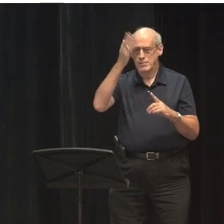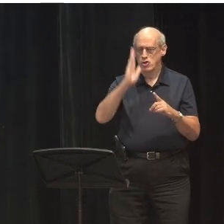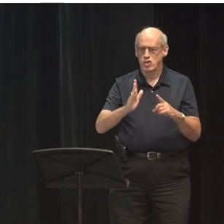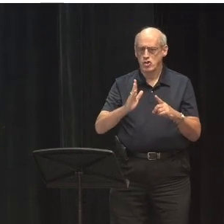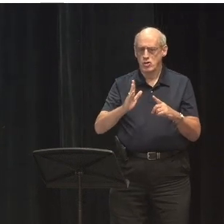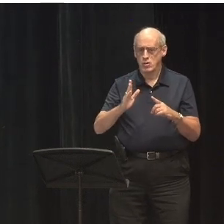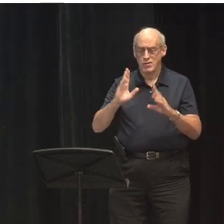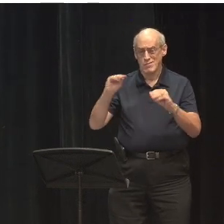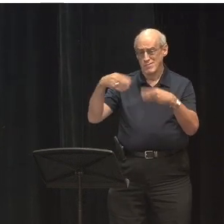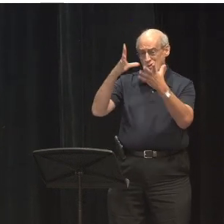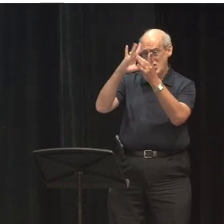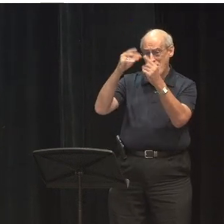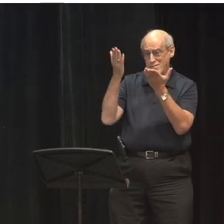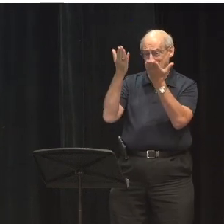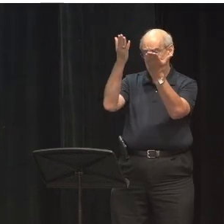did bring up the